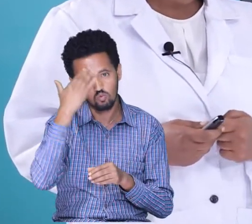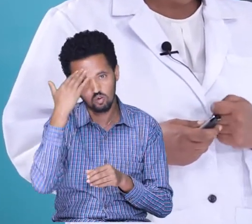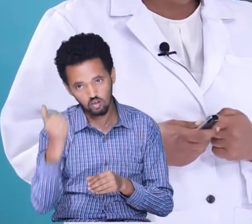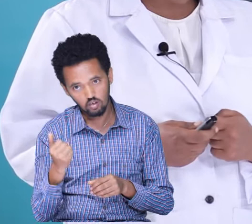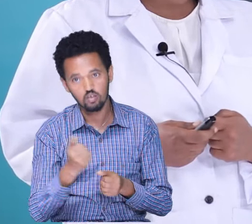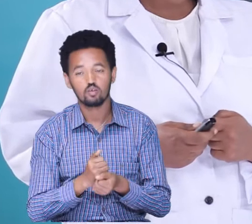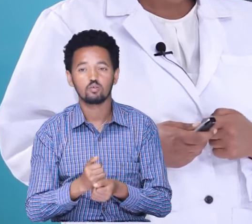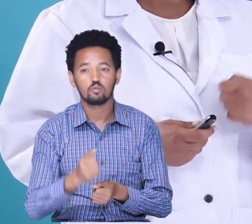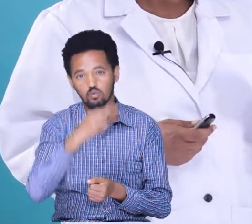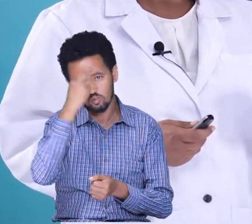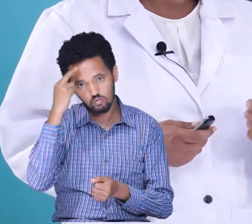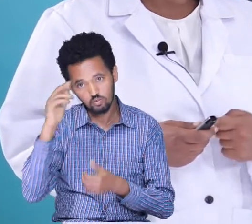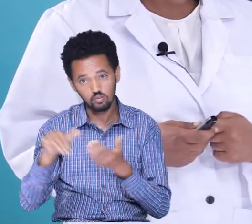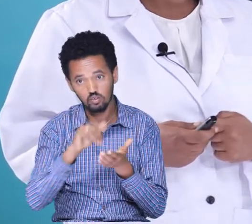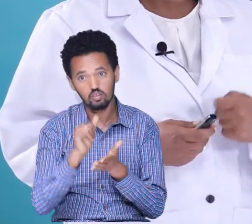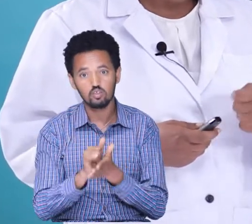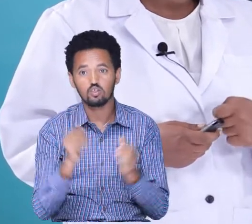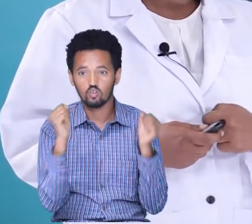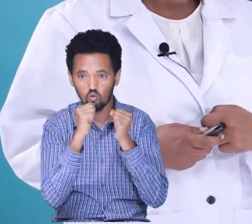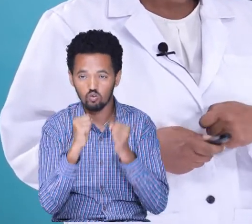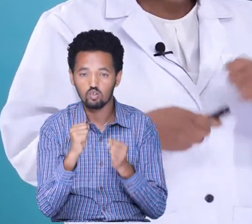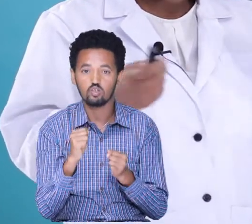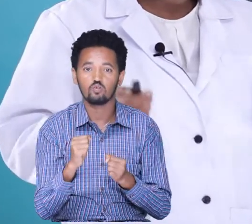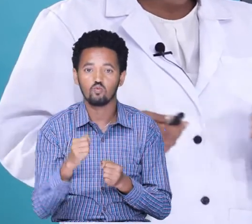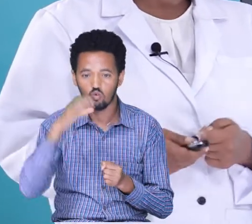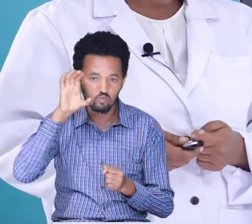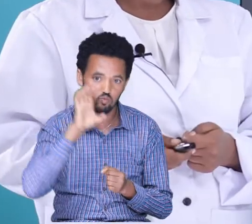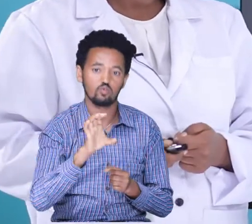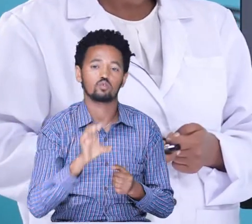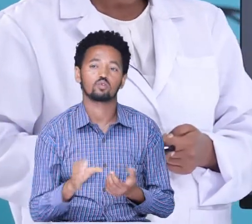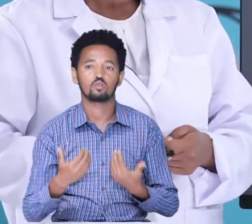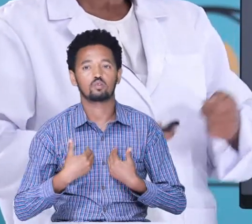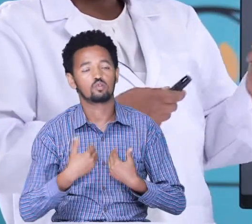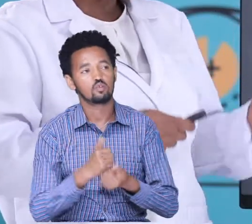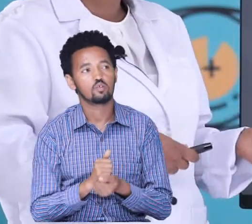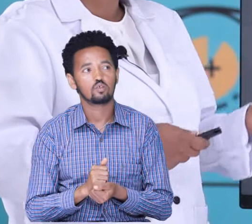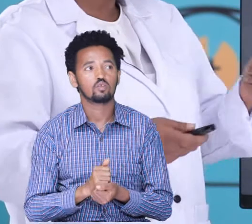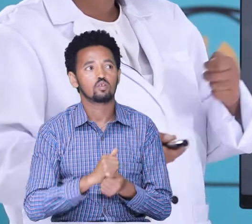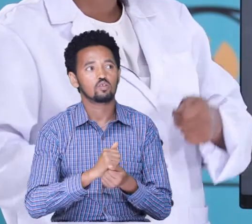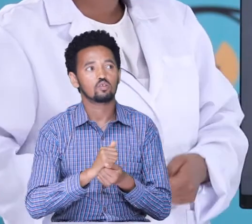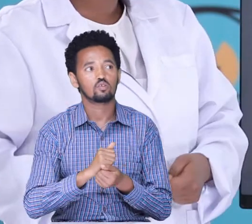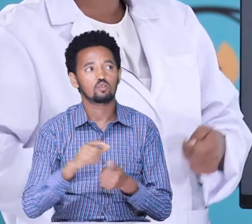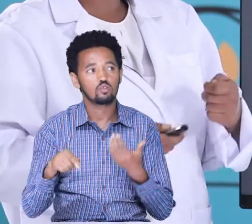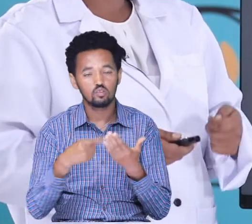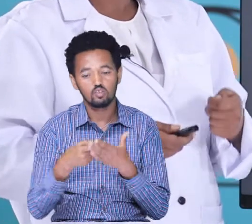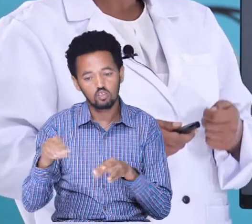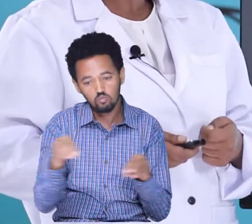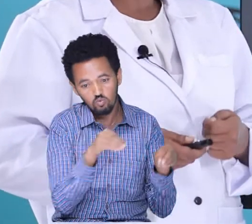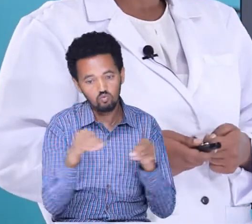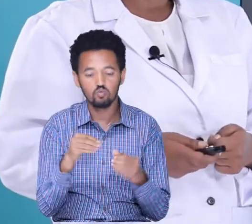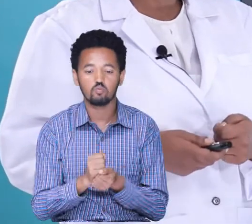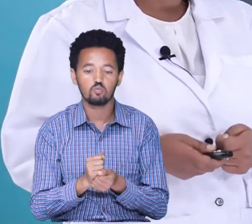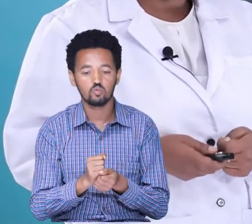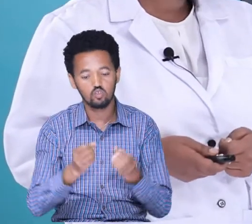forces, that is colorist force, winds, and other forces. The horizontal movement of